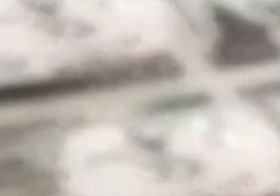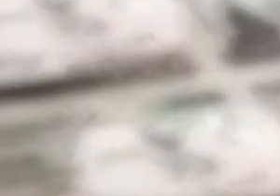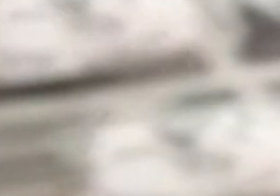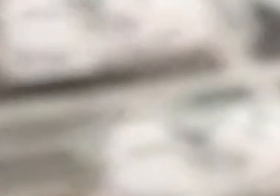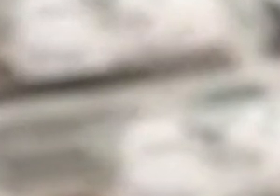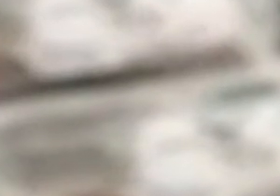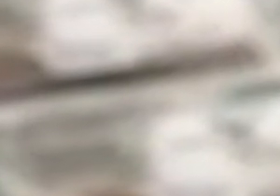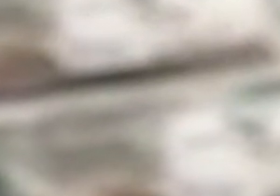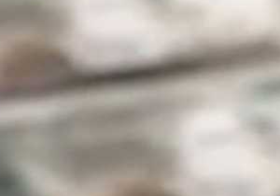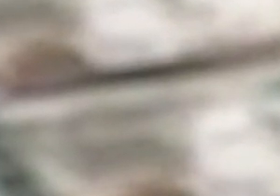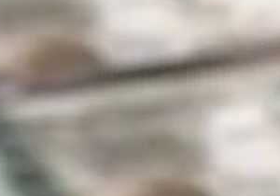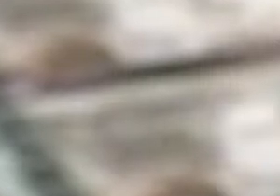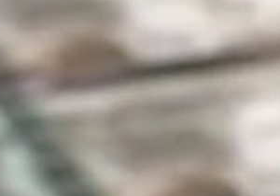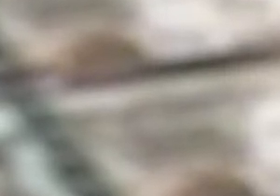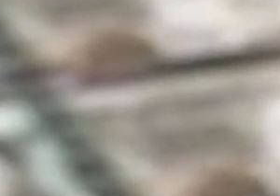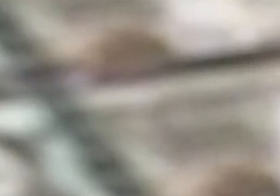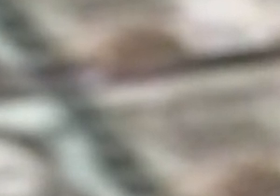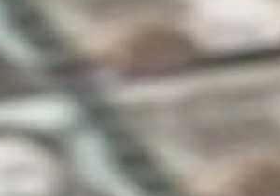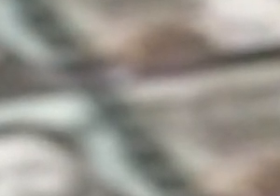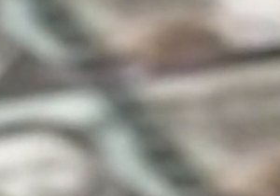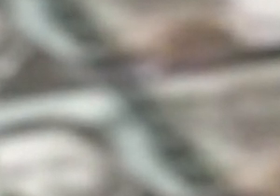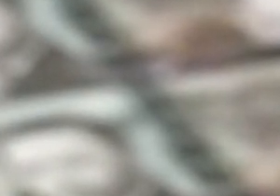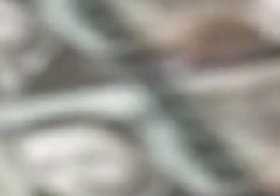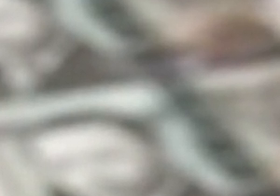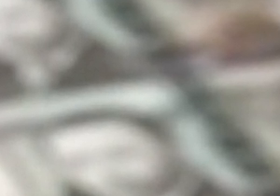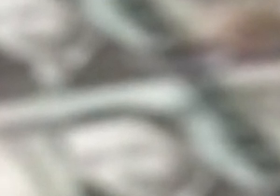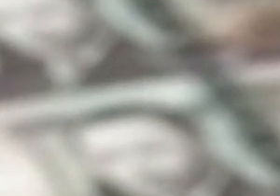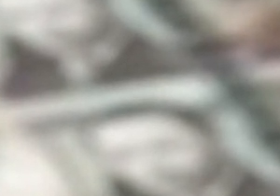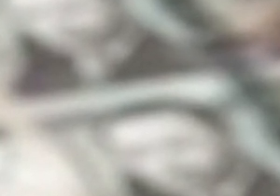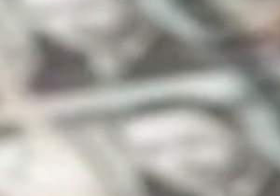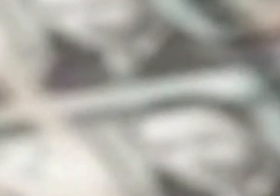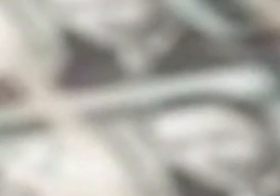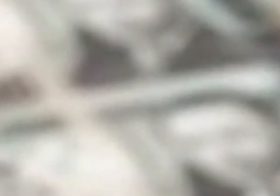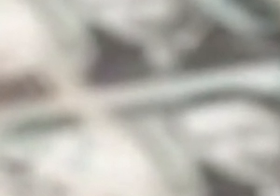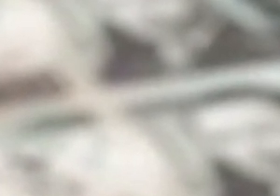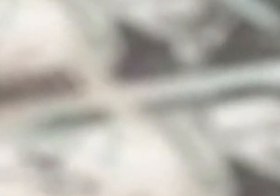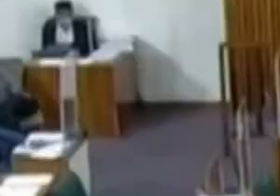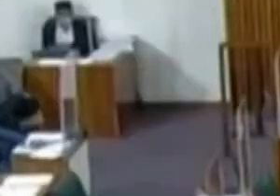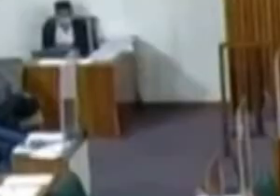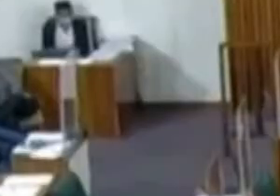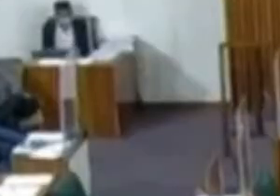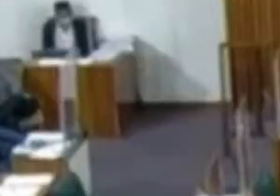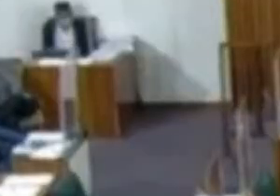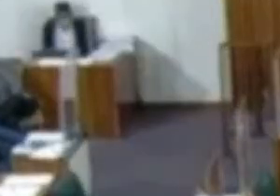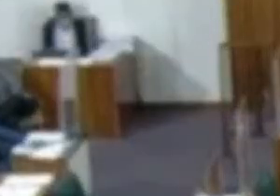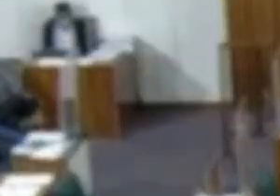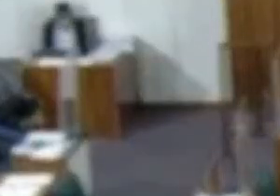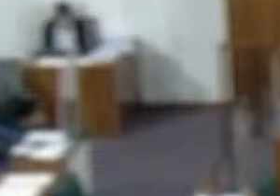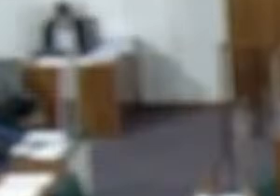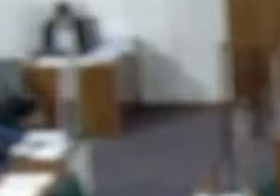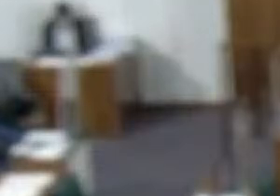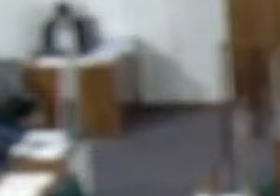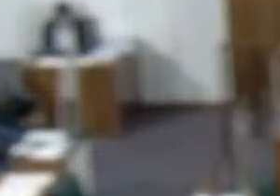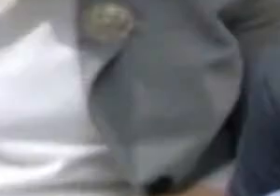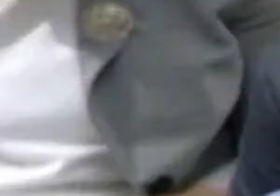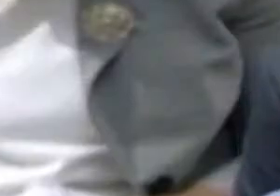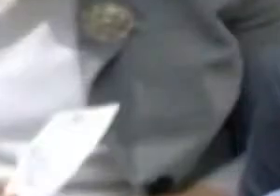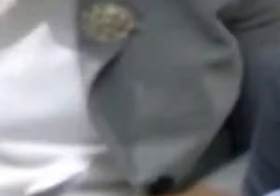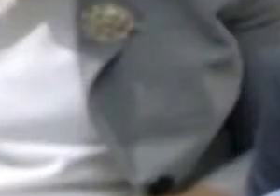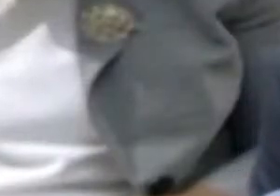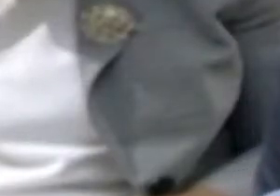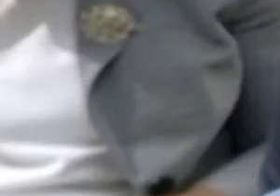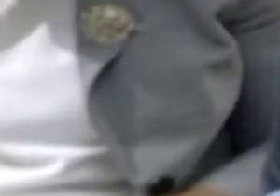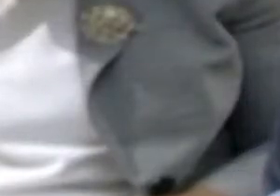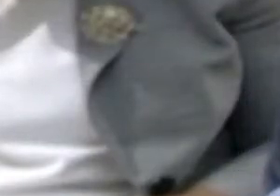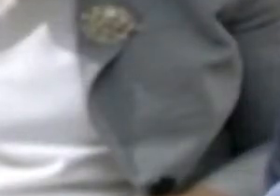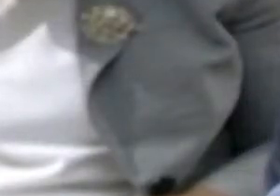$1 trillion. That's how much the government plans to spend this fiscal year. It's your money, our money. Find